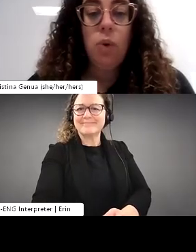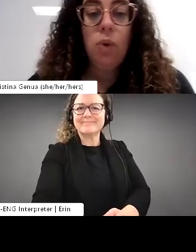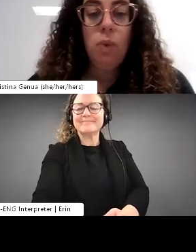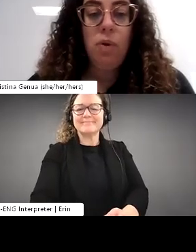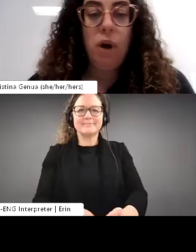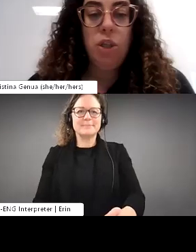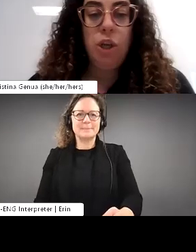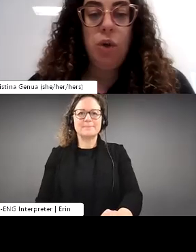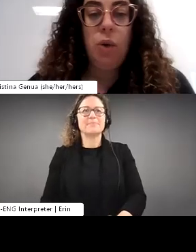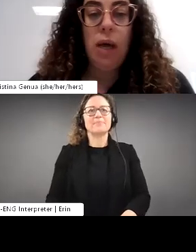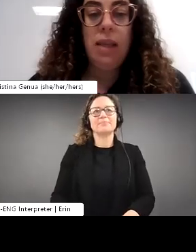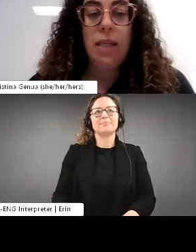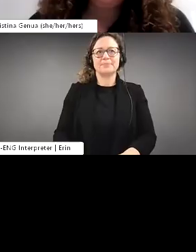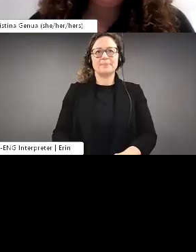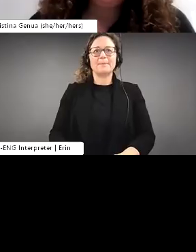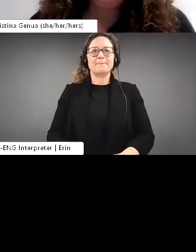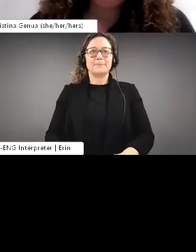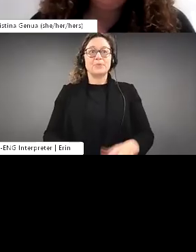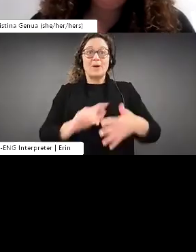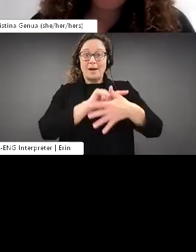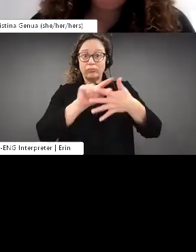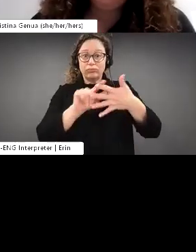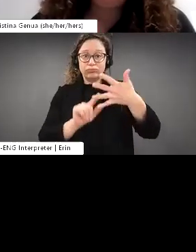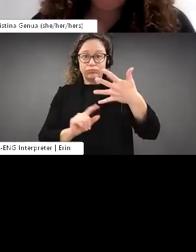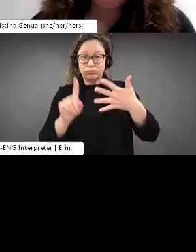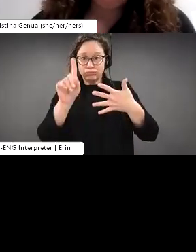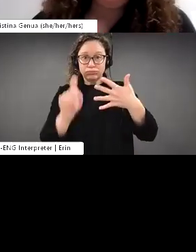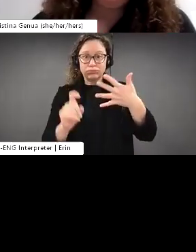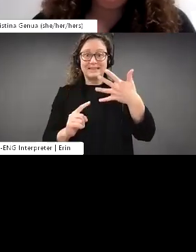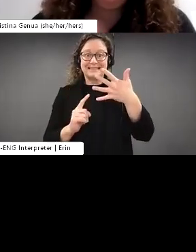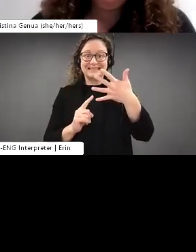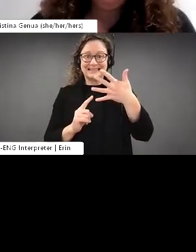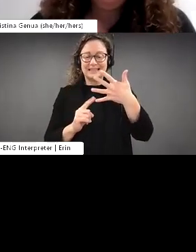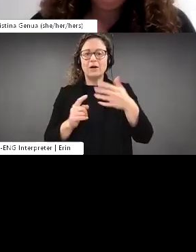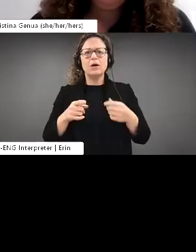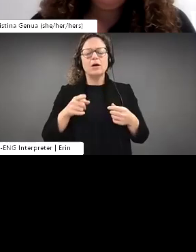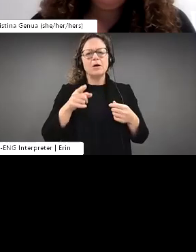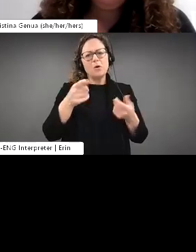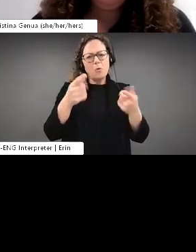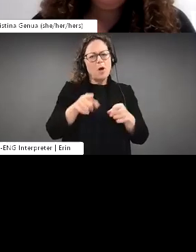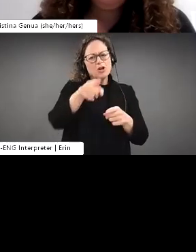So we'll move on to the next question of how do you feel when you talk about money?